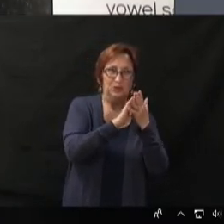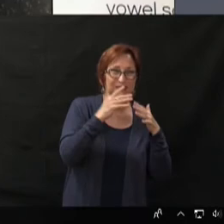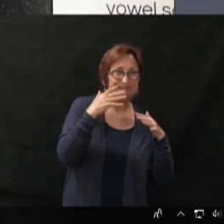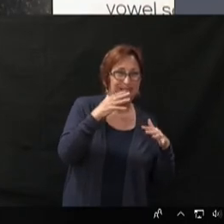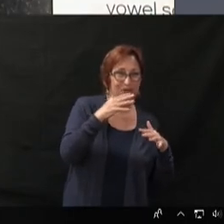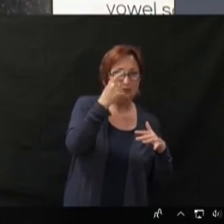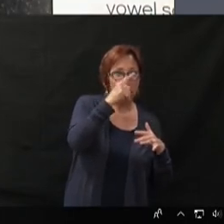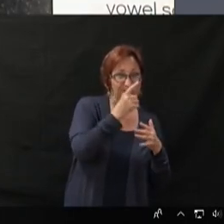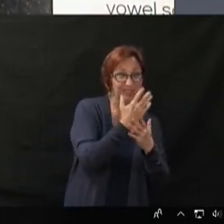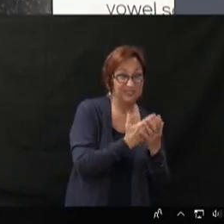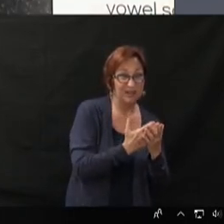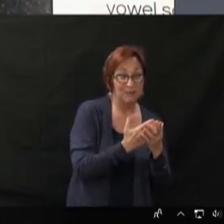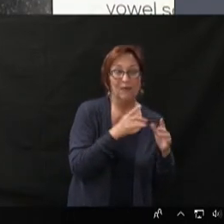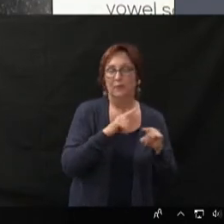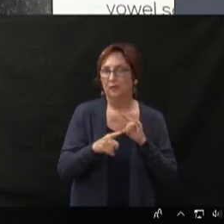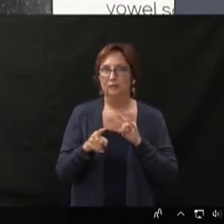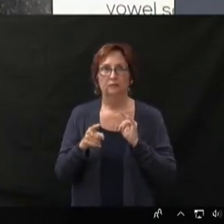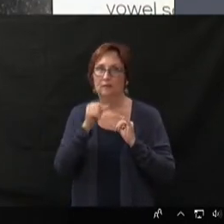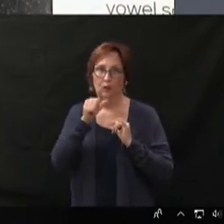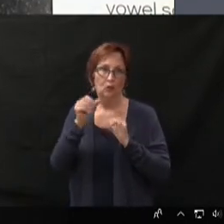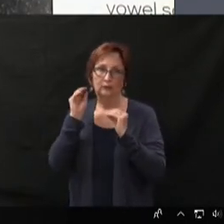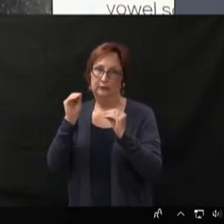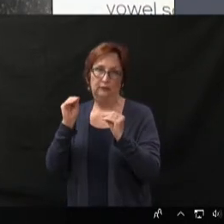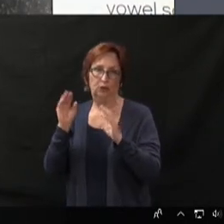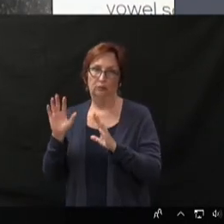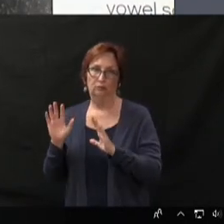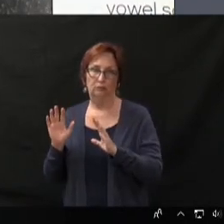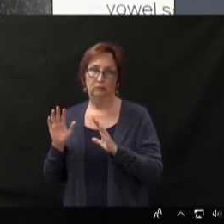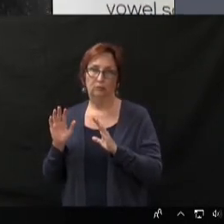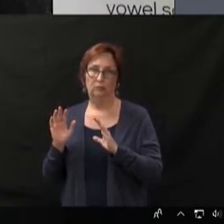these. I don't teach, like,